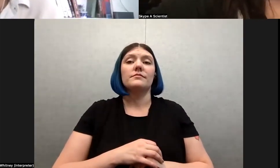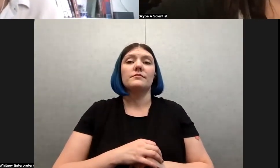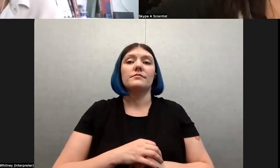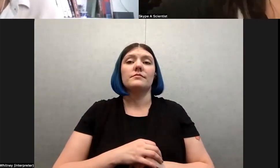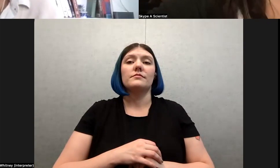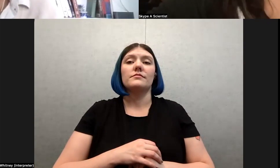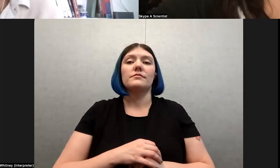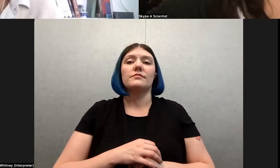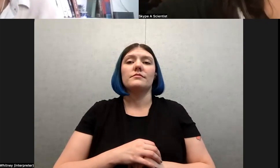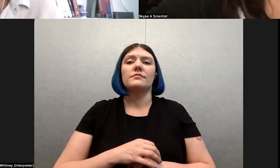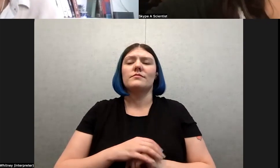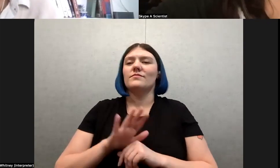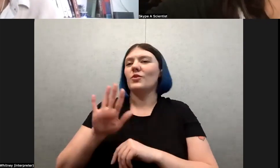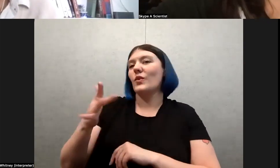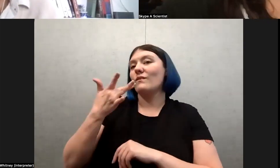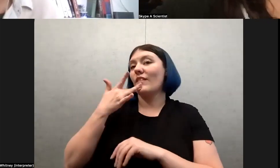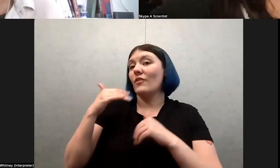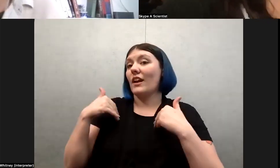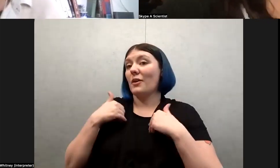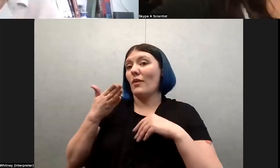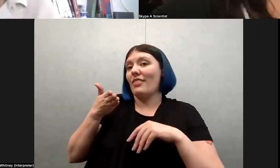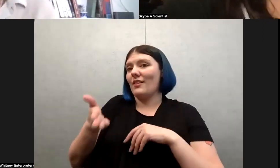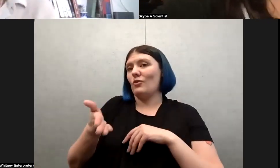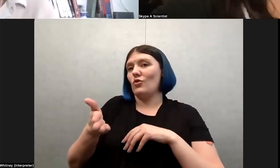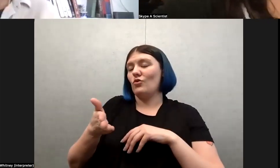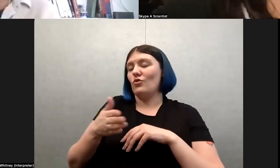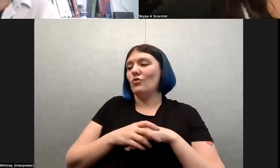see. What is your favorite animal that lives in the Everglades? Oh, wow.